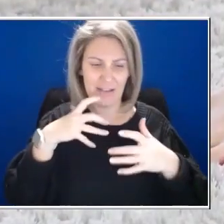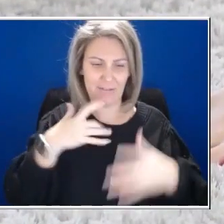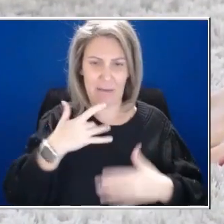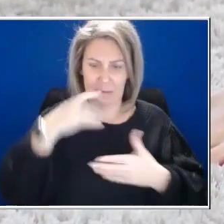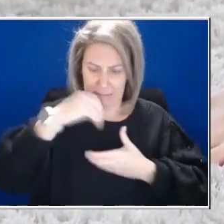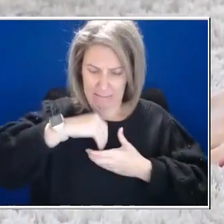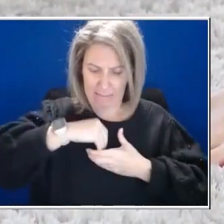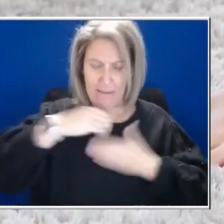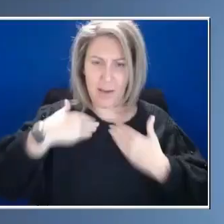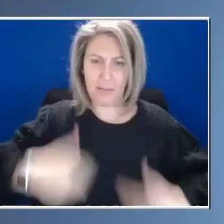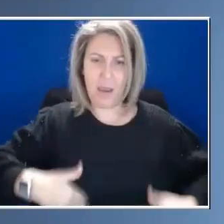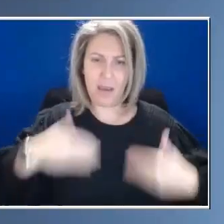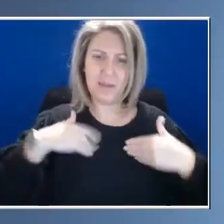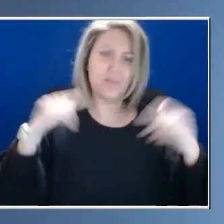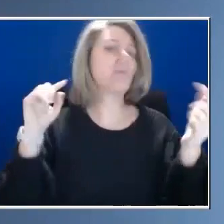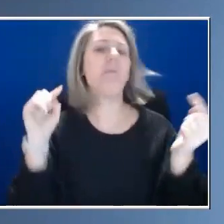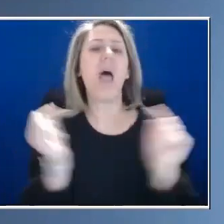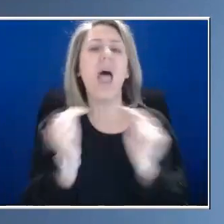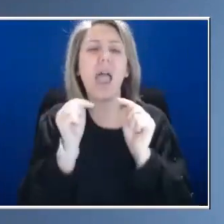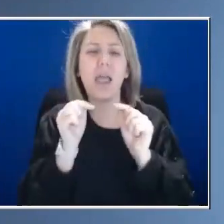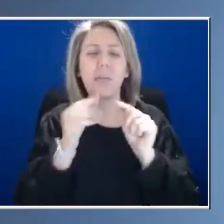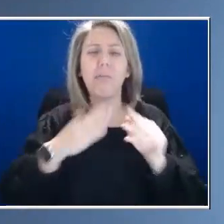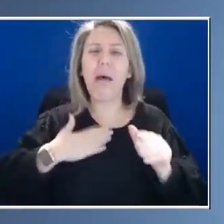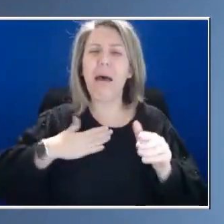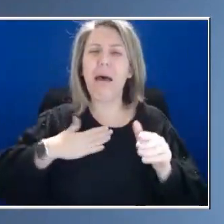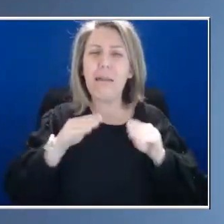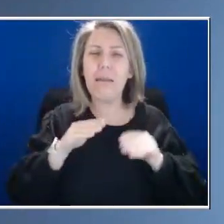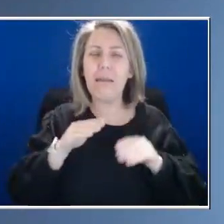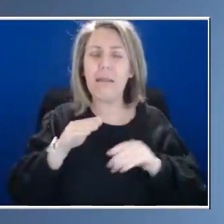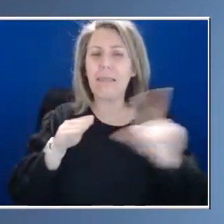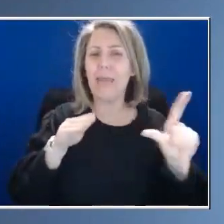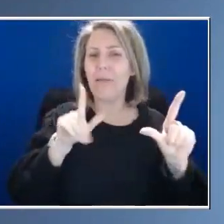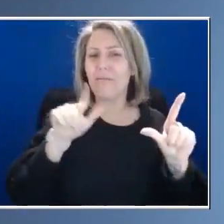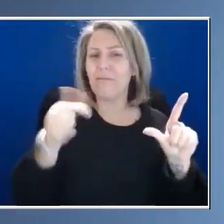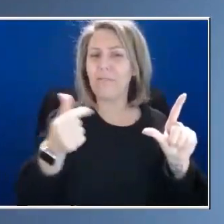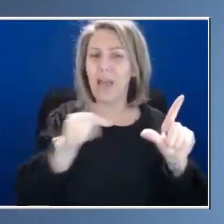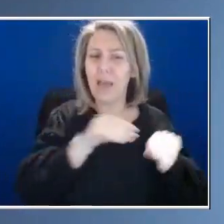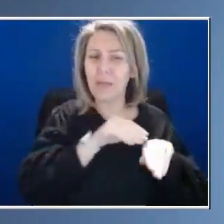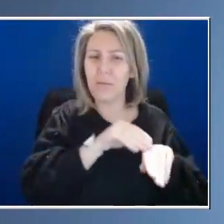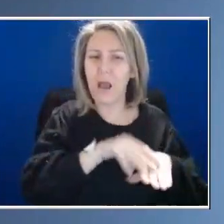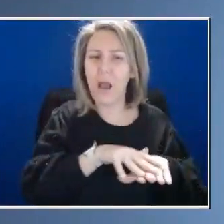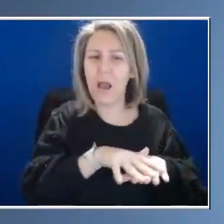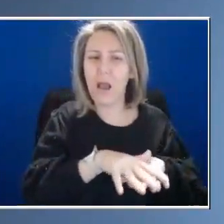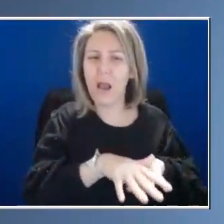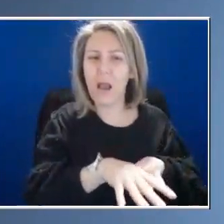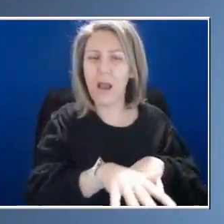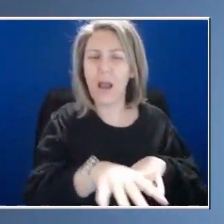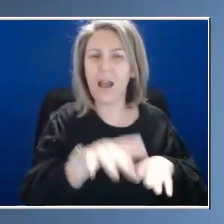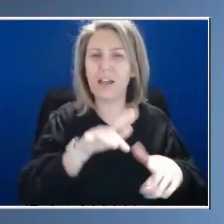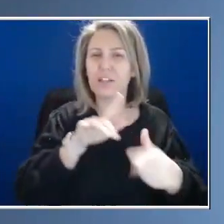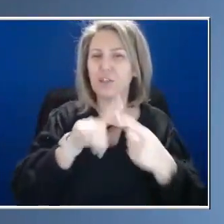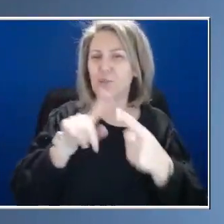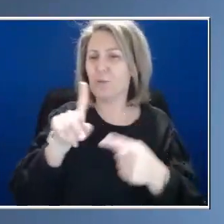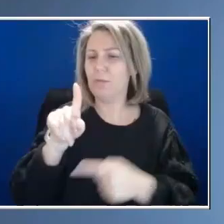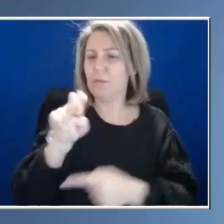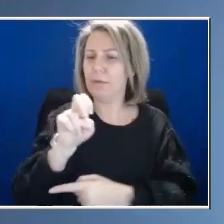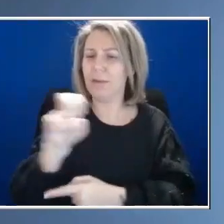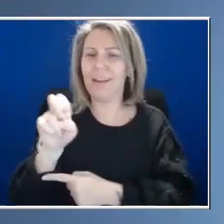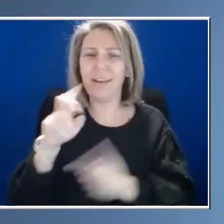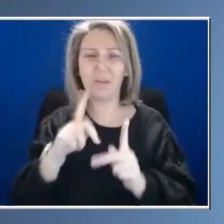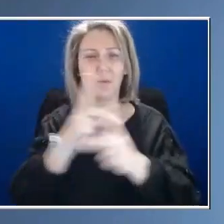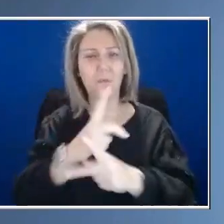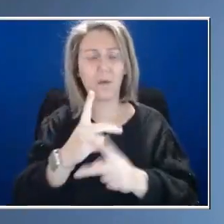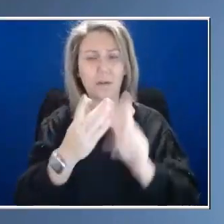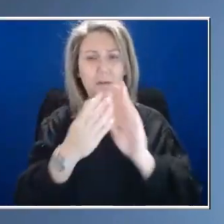would radiate down through my left leg down to about my knee, and at the worst of it would also be radiating